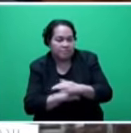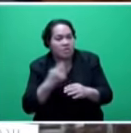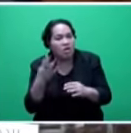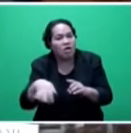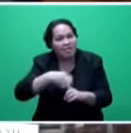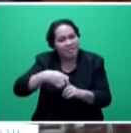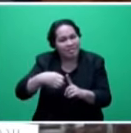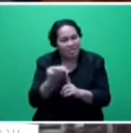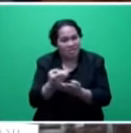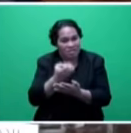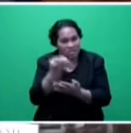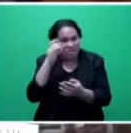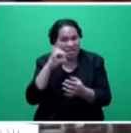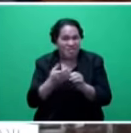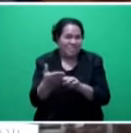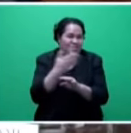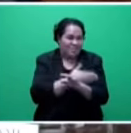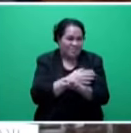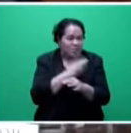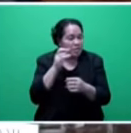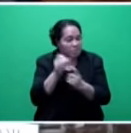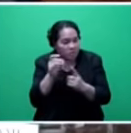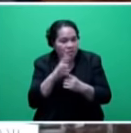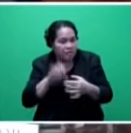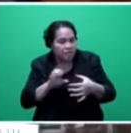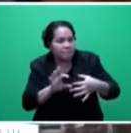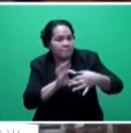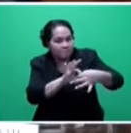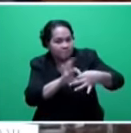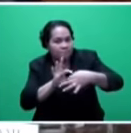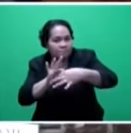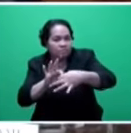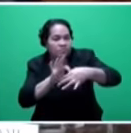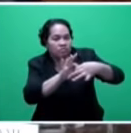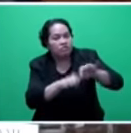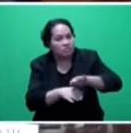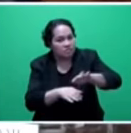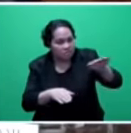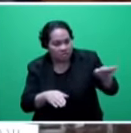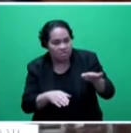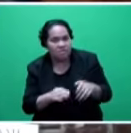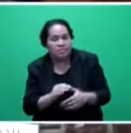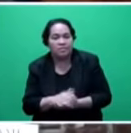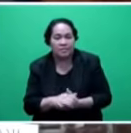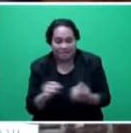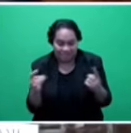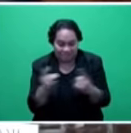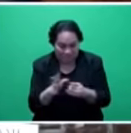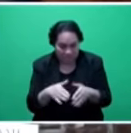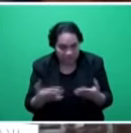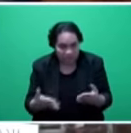It's also very important that we continue to foster and build stronger relationships with those countries, particularly at this time